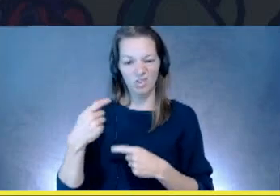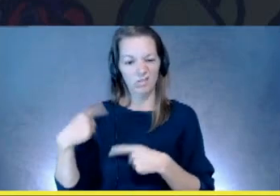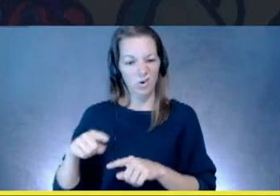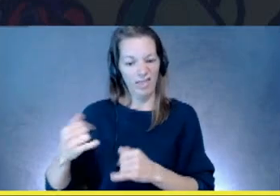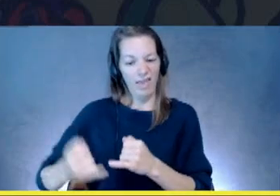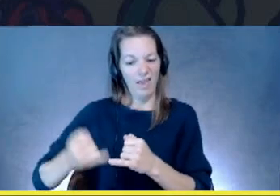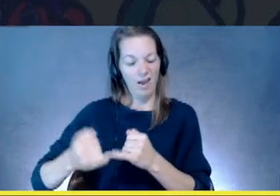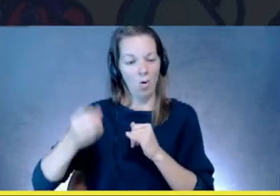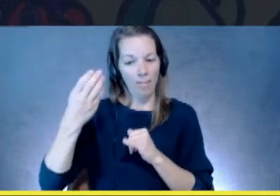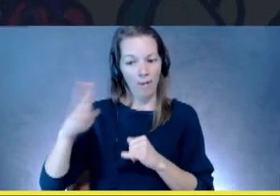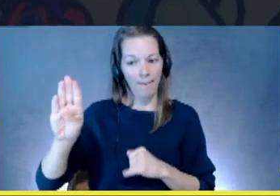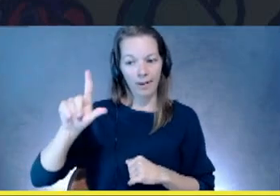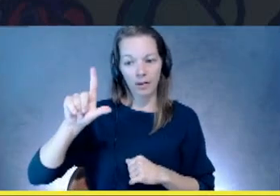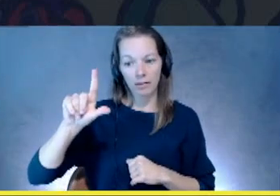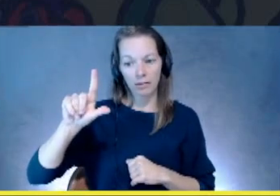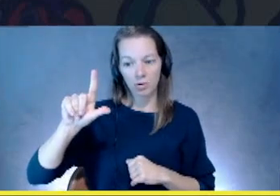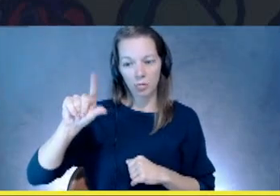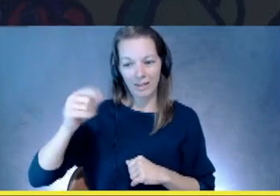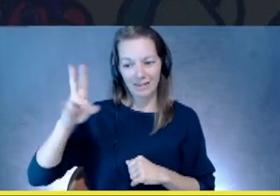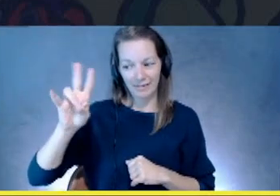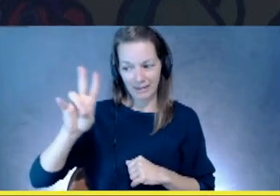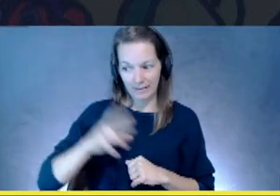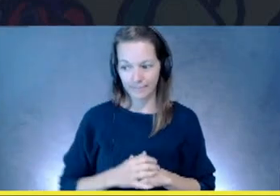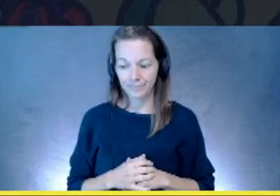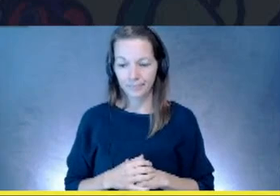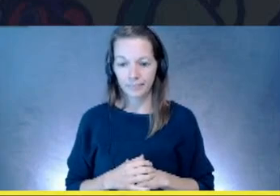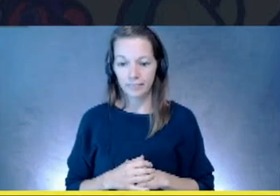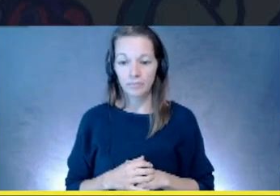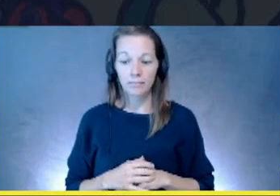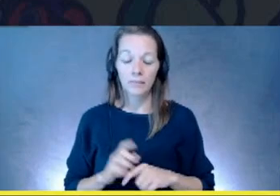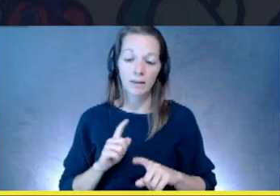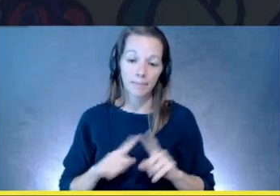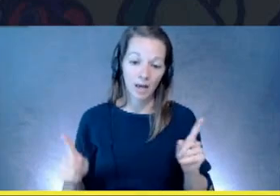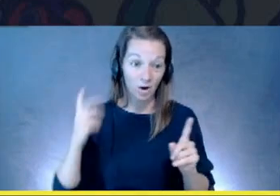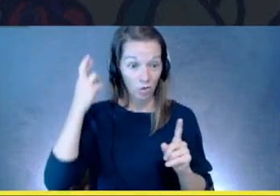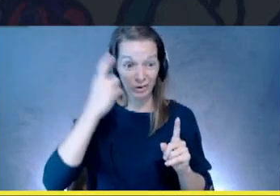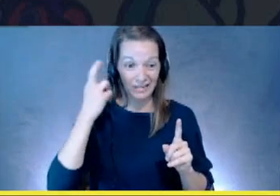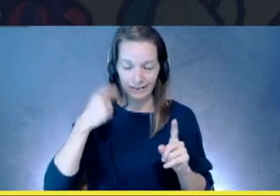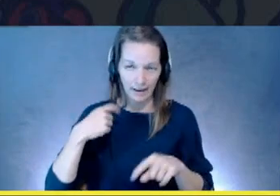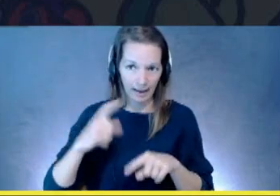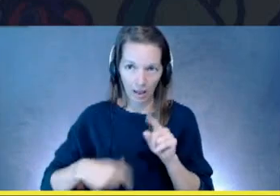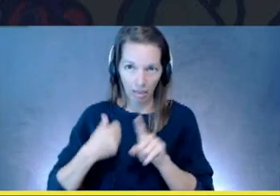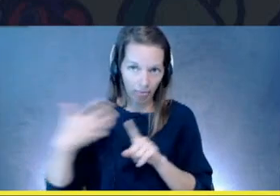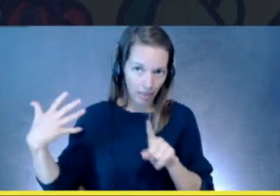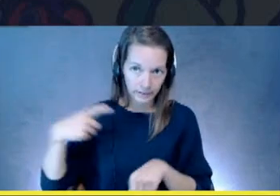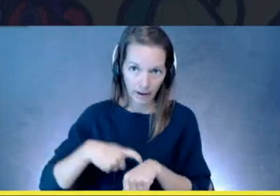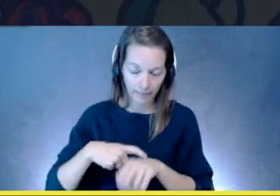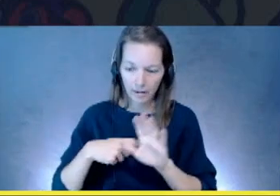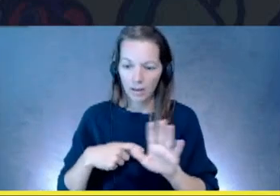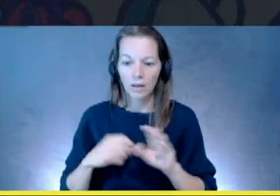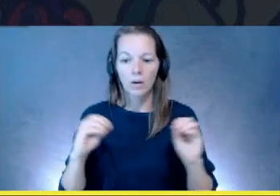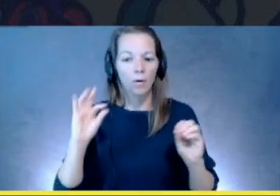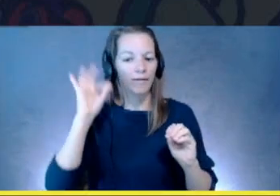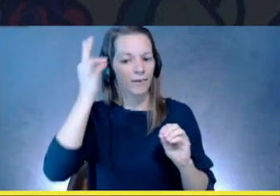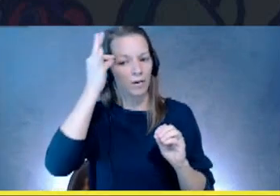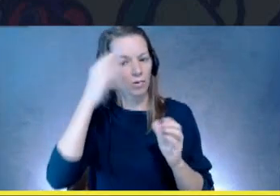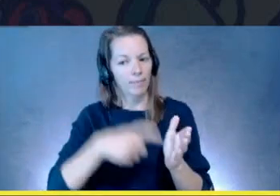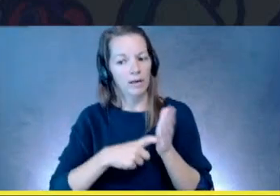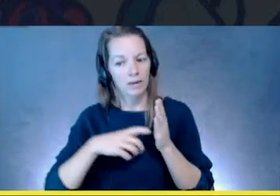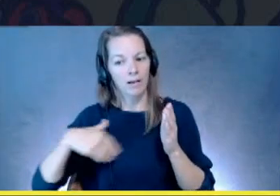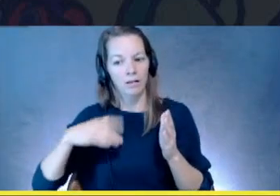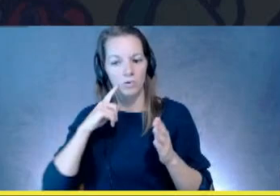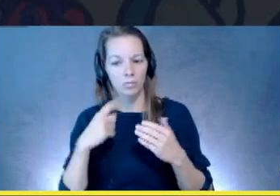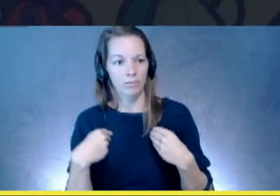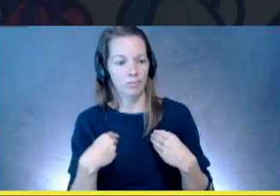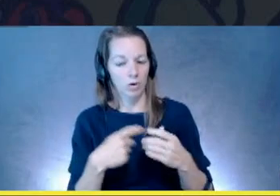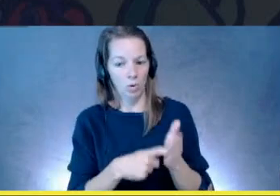January 2017. However, for reasons I don't have time to go into, there are no federal mandates yet to require healthcare